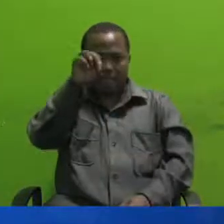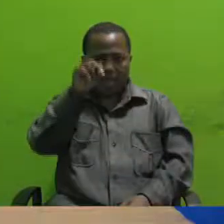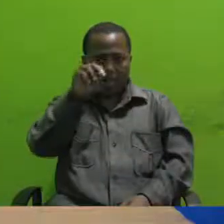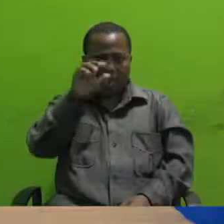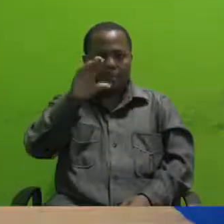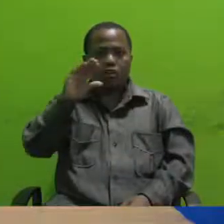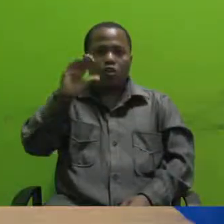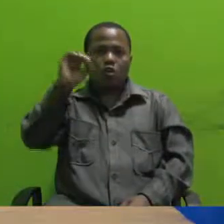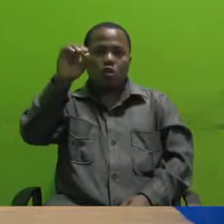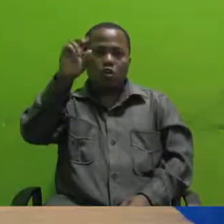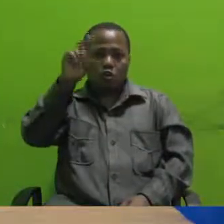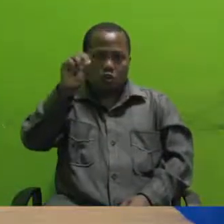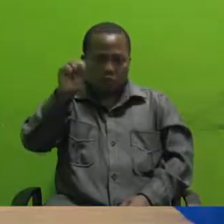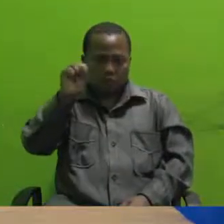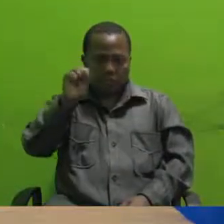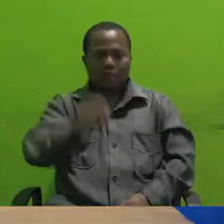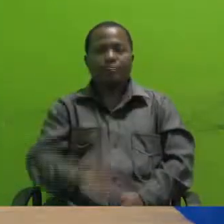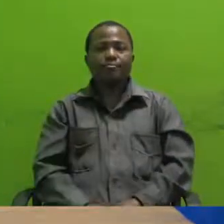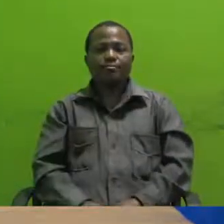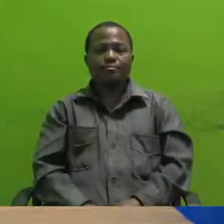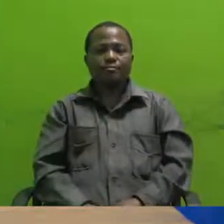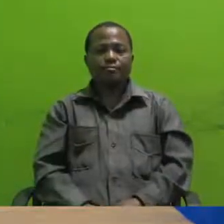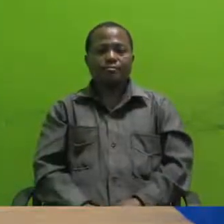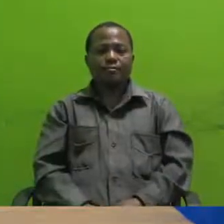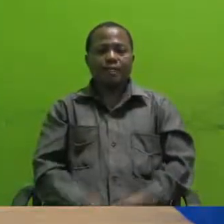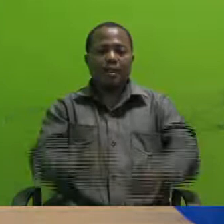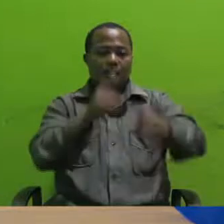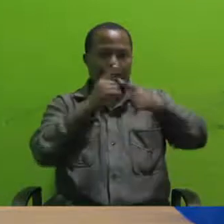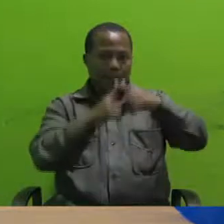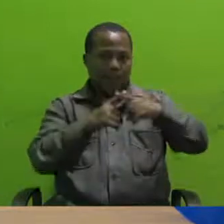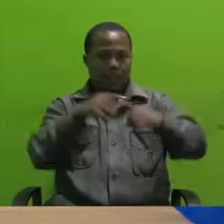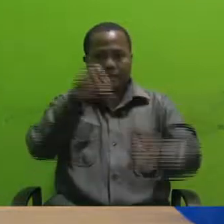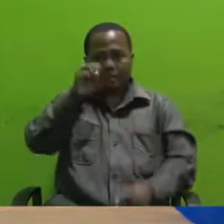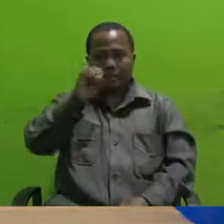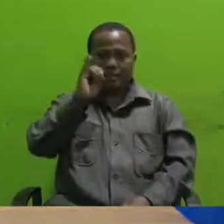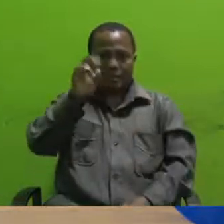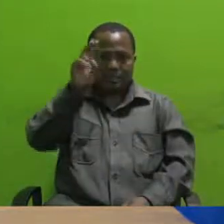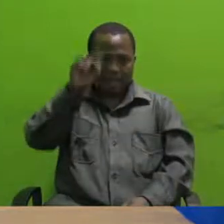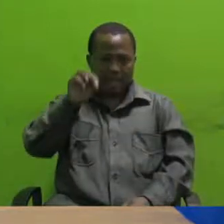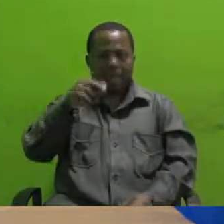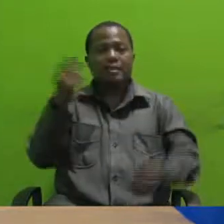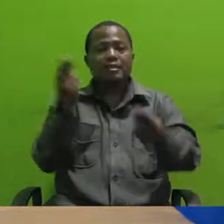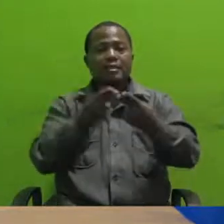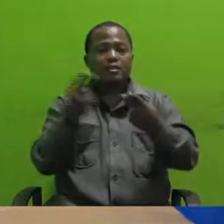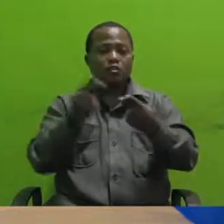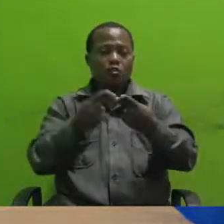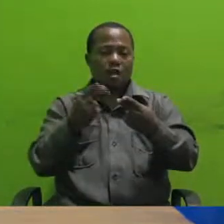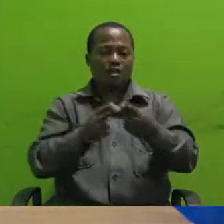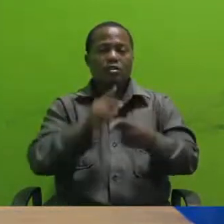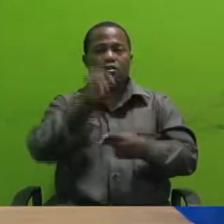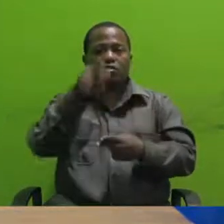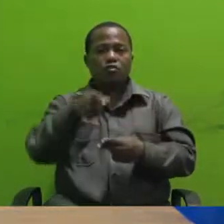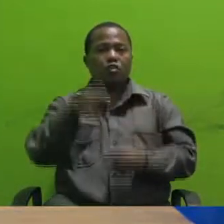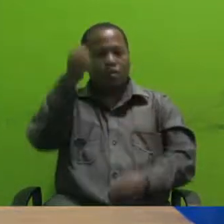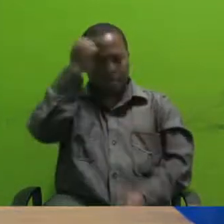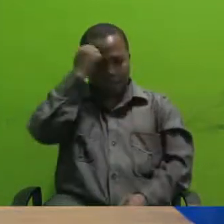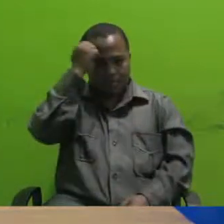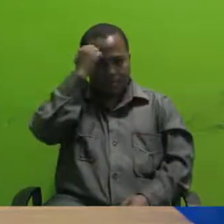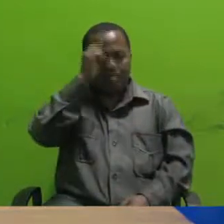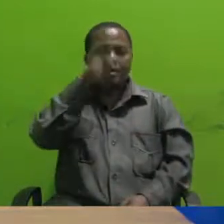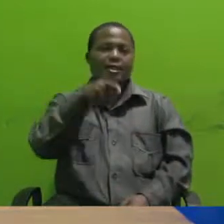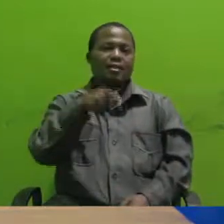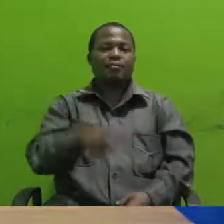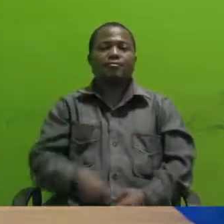that is from the identity that says cos squared A plus sine squared A is equal to 1. So remember